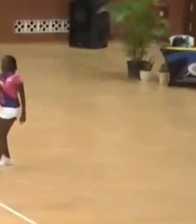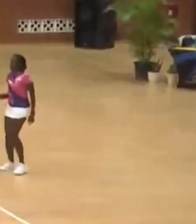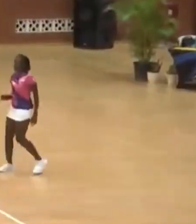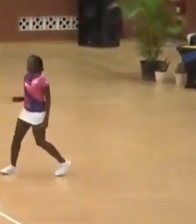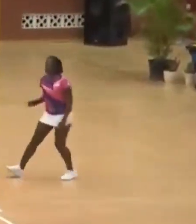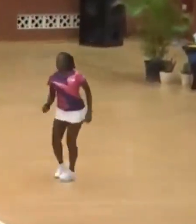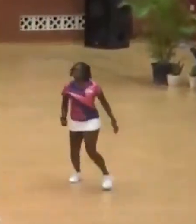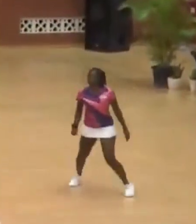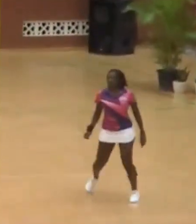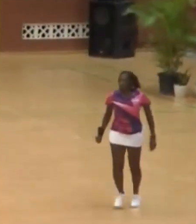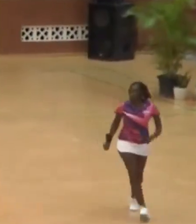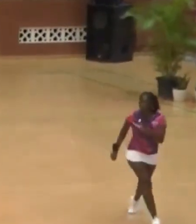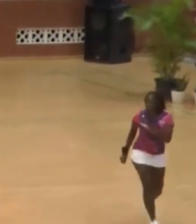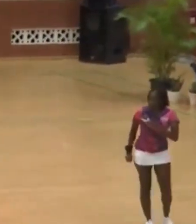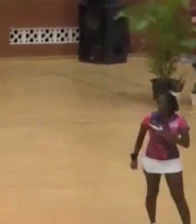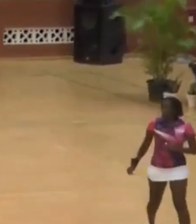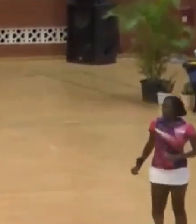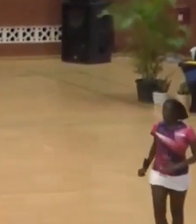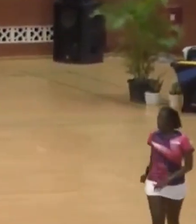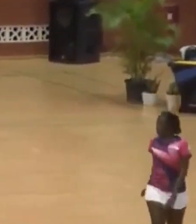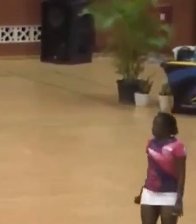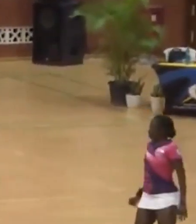Dominica.